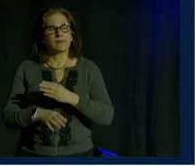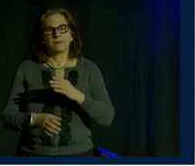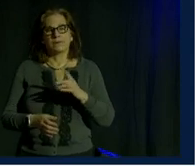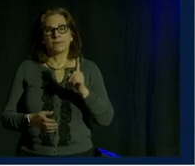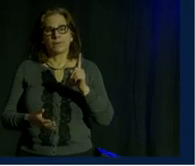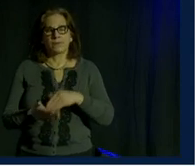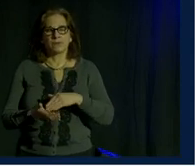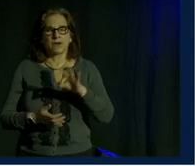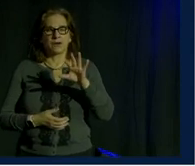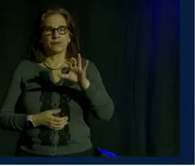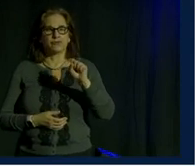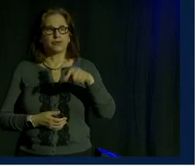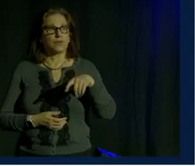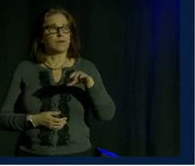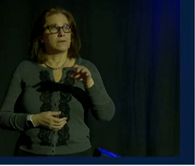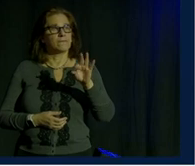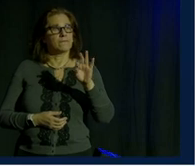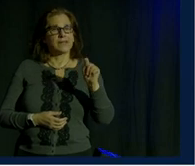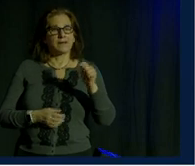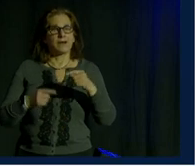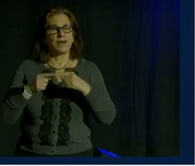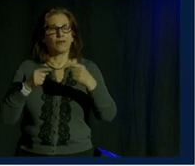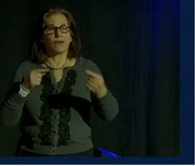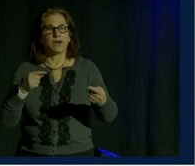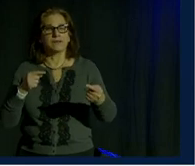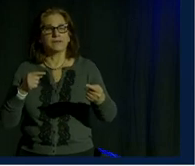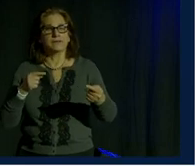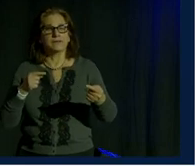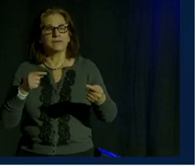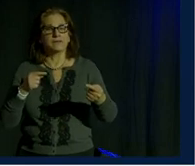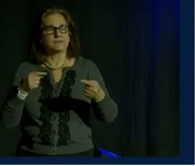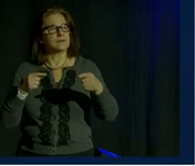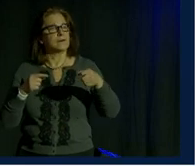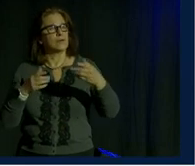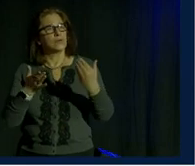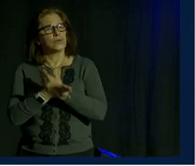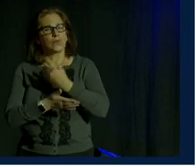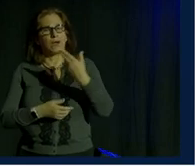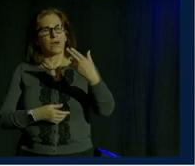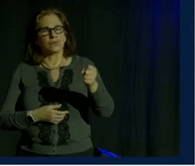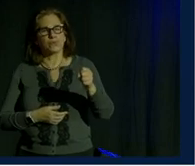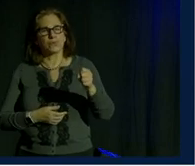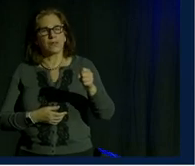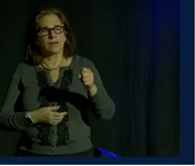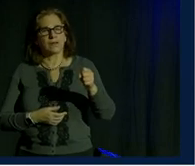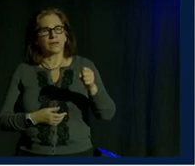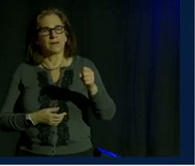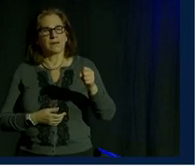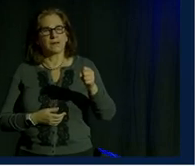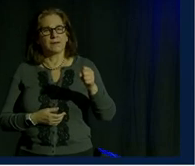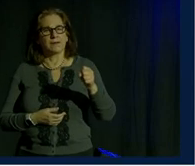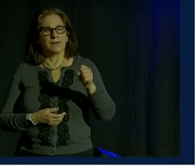the street from where the new Banneker High School at the former Shaw Middle School site.